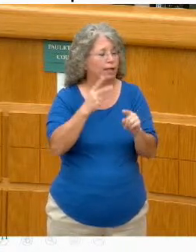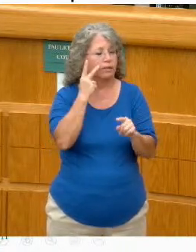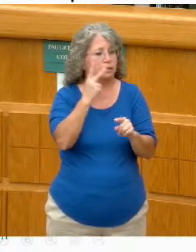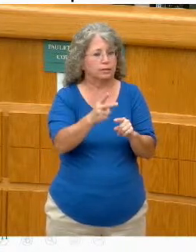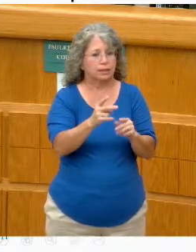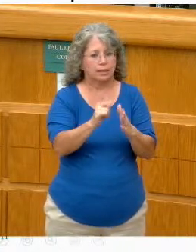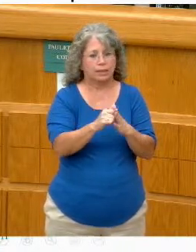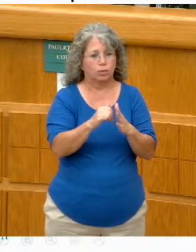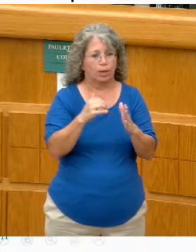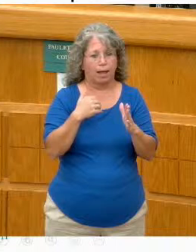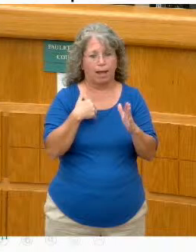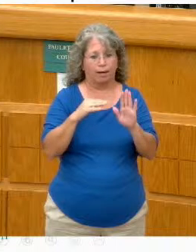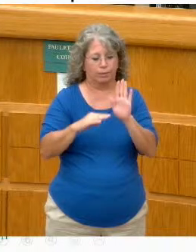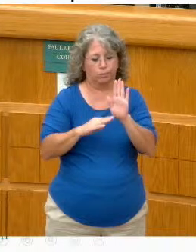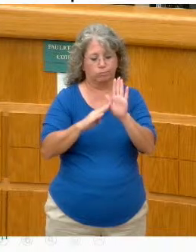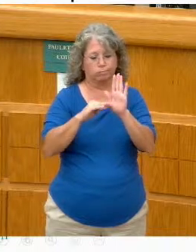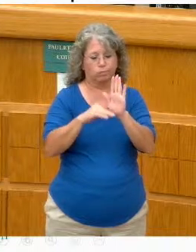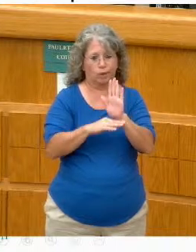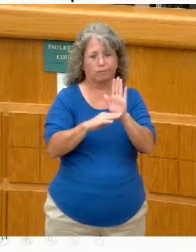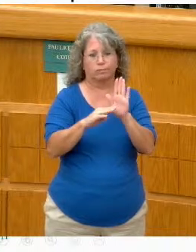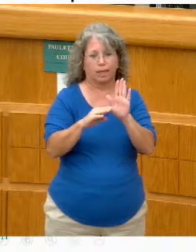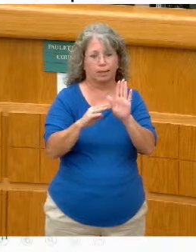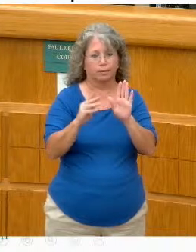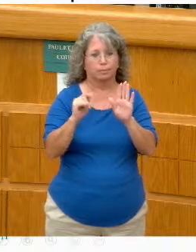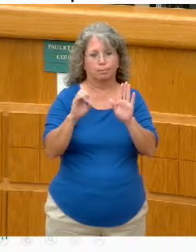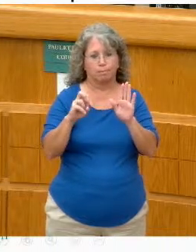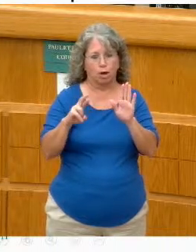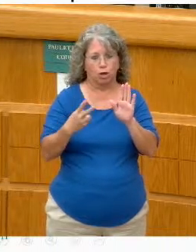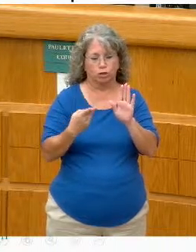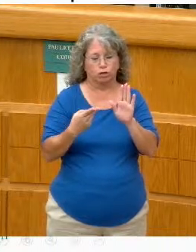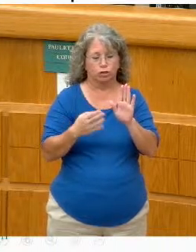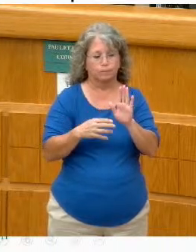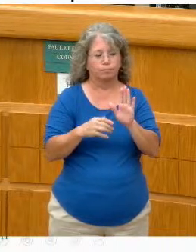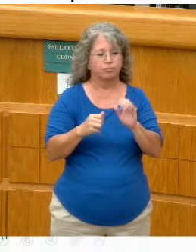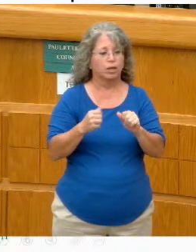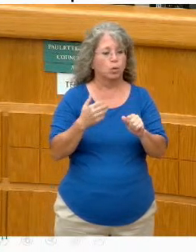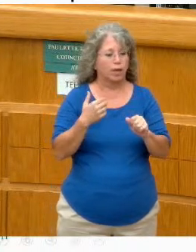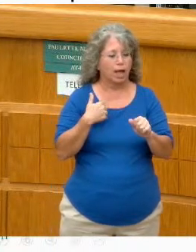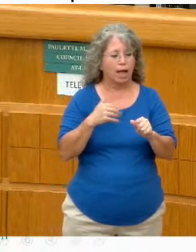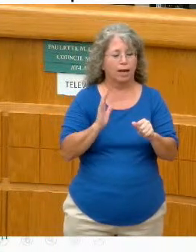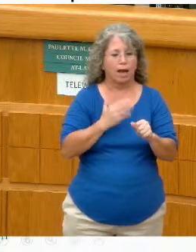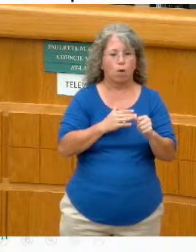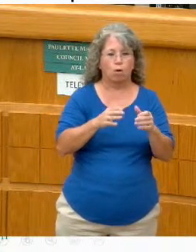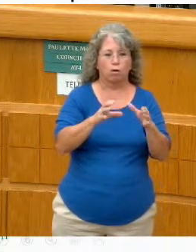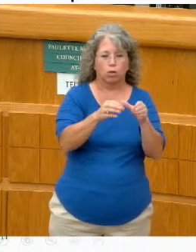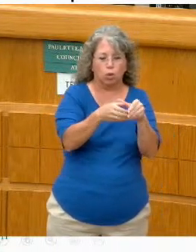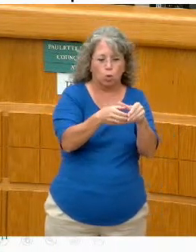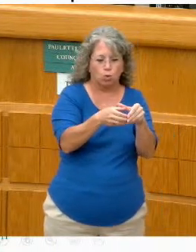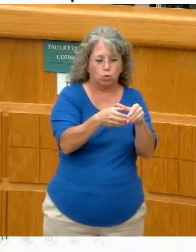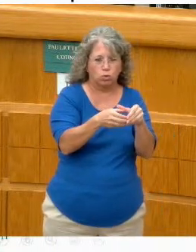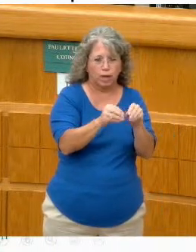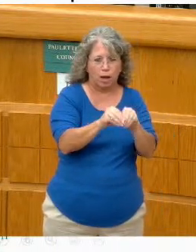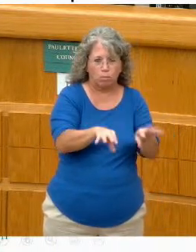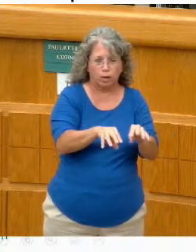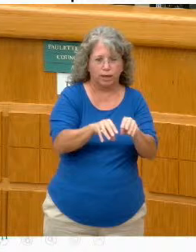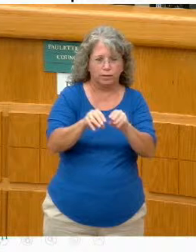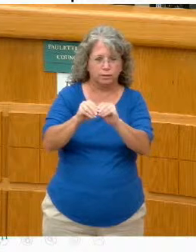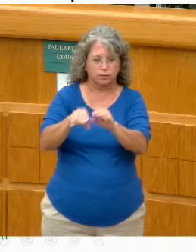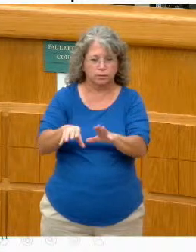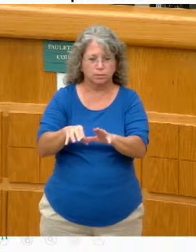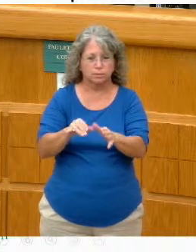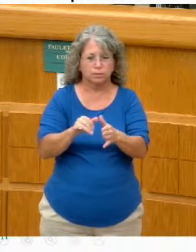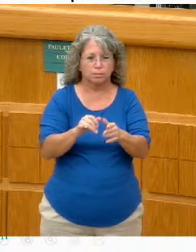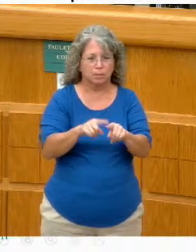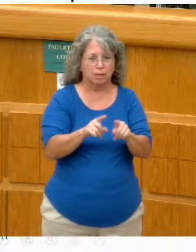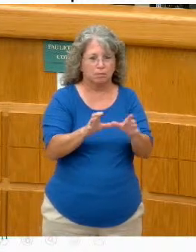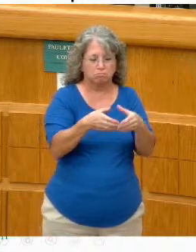here. And then we had our localized outbreaks, and you can still kind of detect that that blue line jumps up a little bit. And that